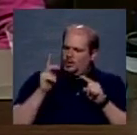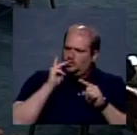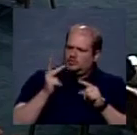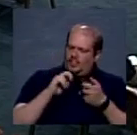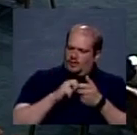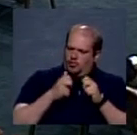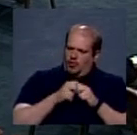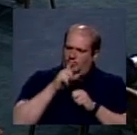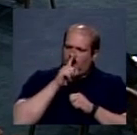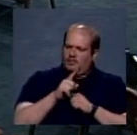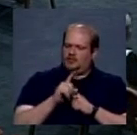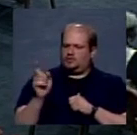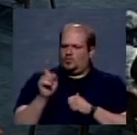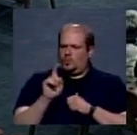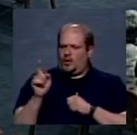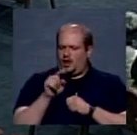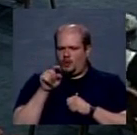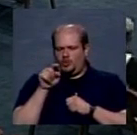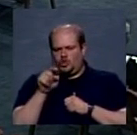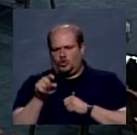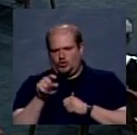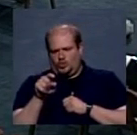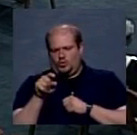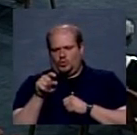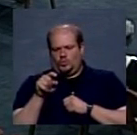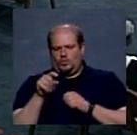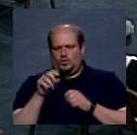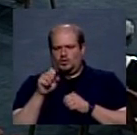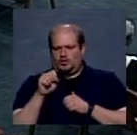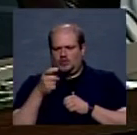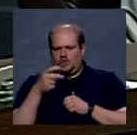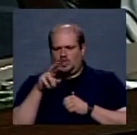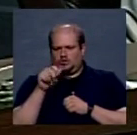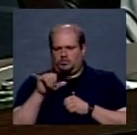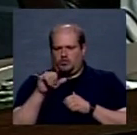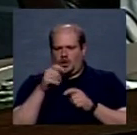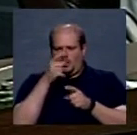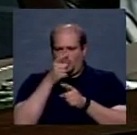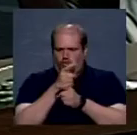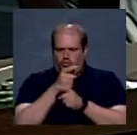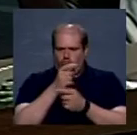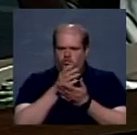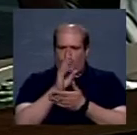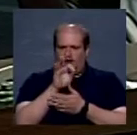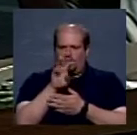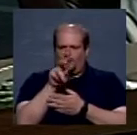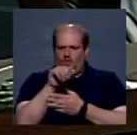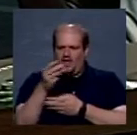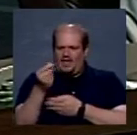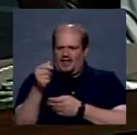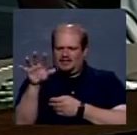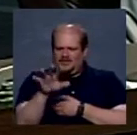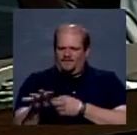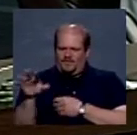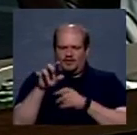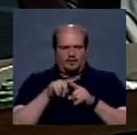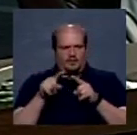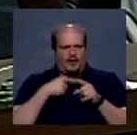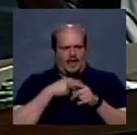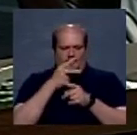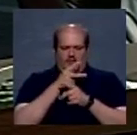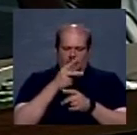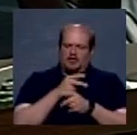is where you sprayed the right of way, it's a field, but I maintain the